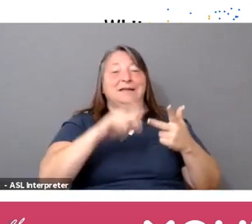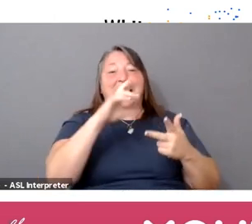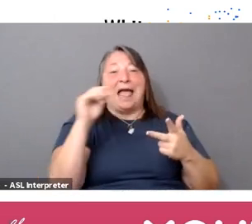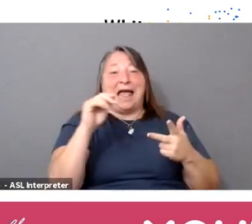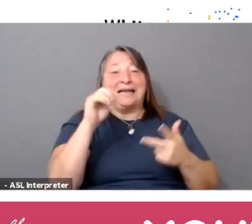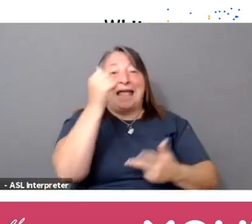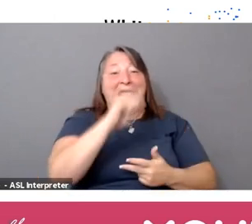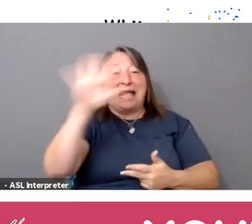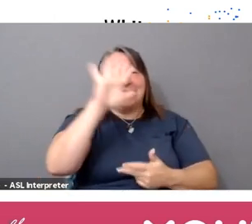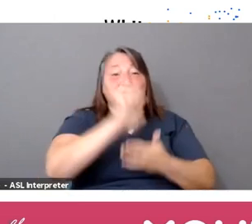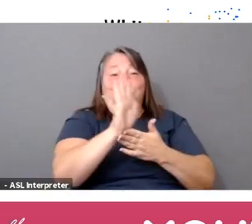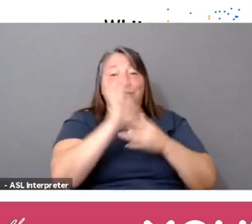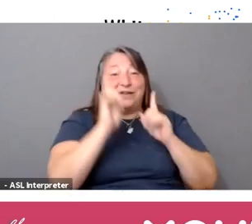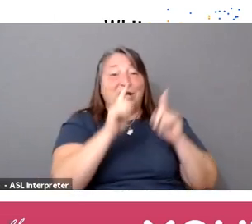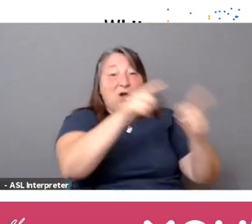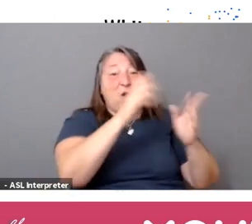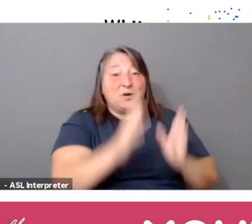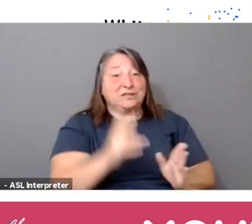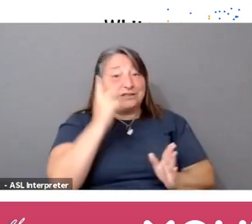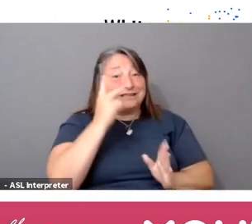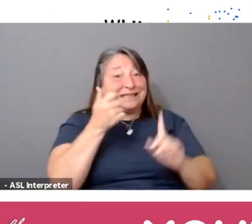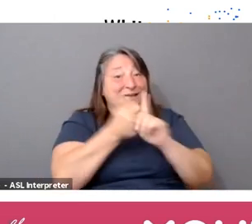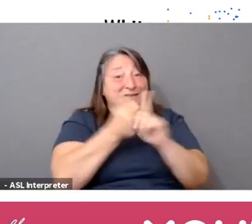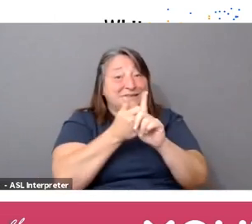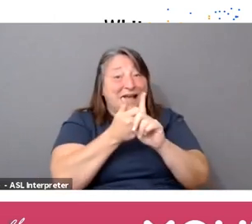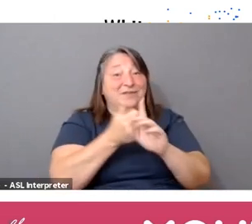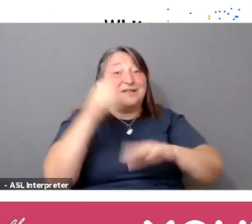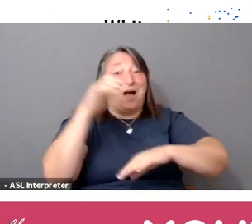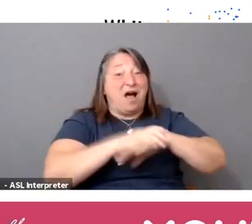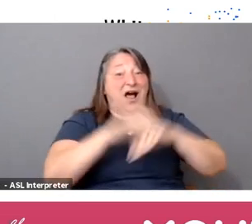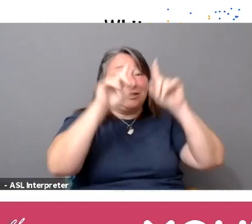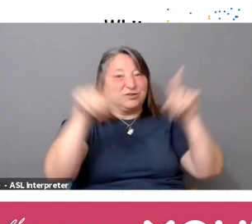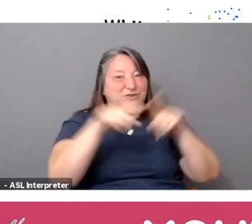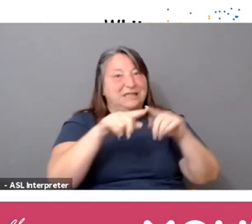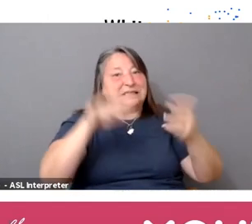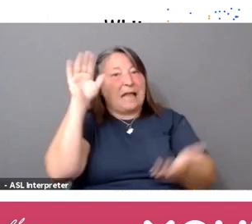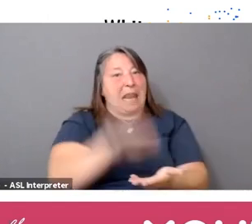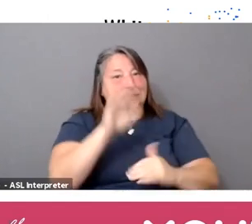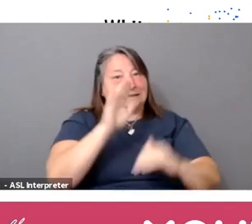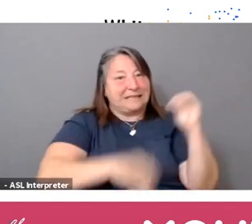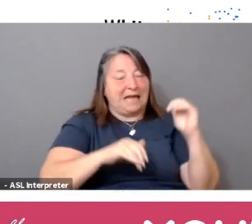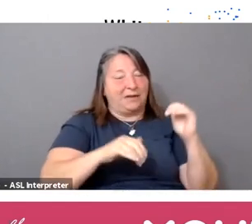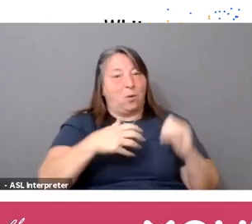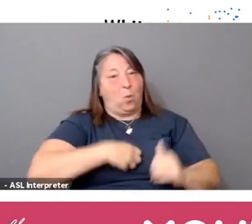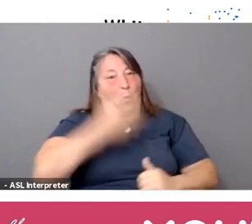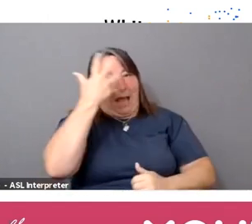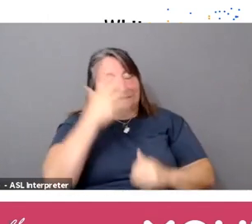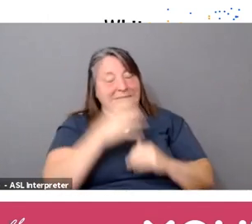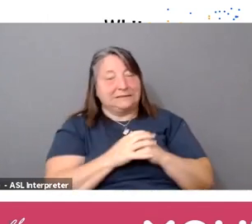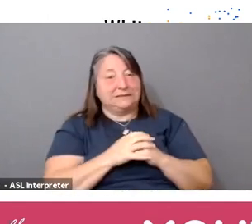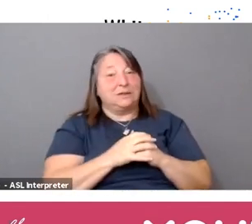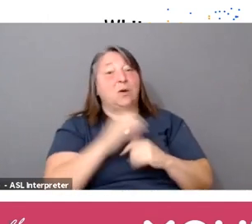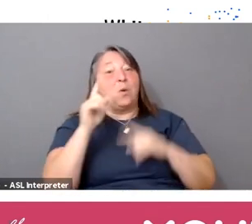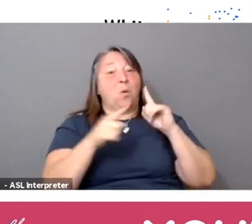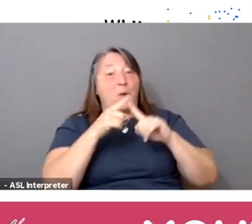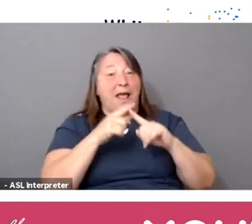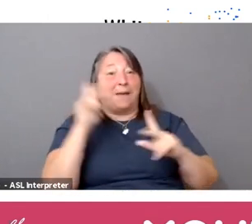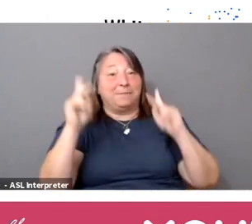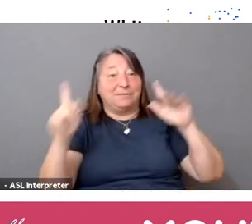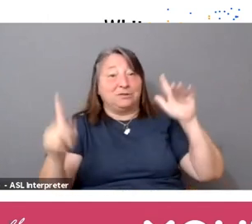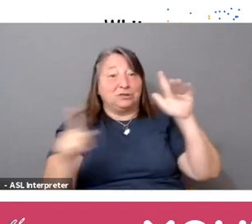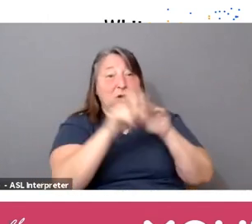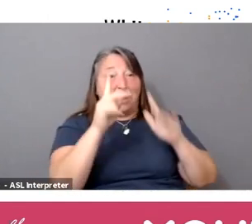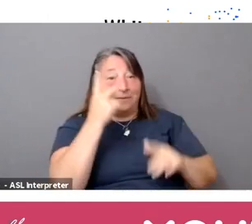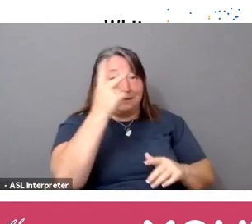to see themselves on screen is less than white moviegoers, right? And when they show up, if you look at these lines,